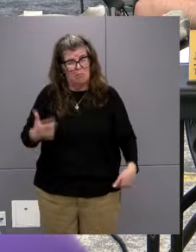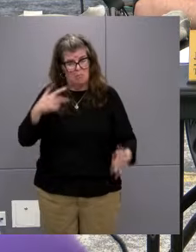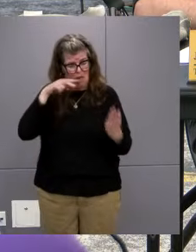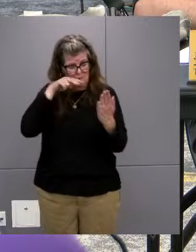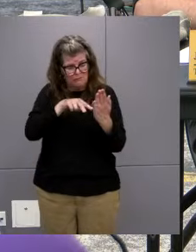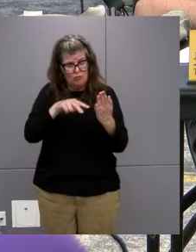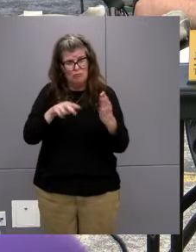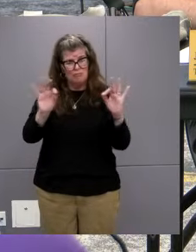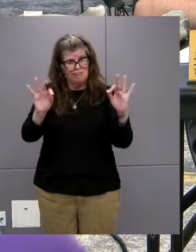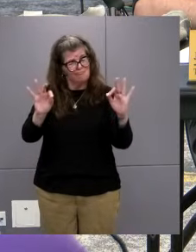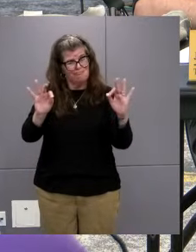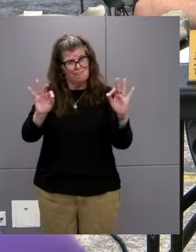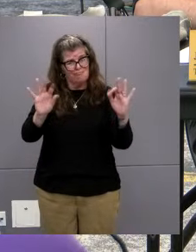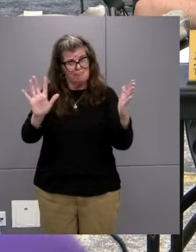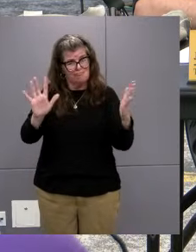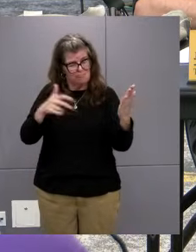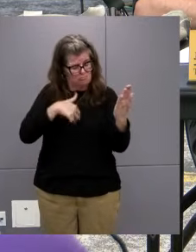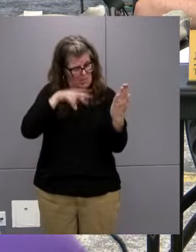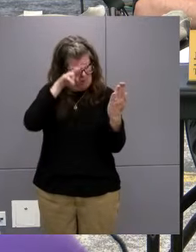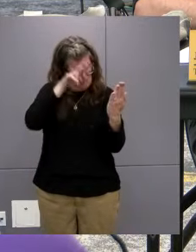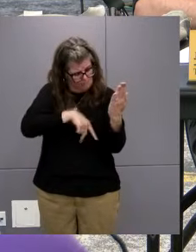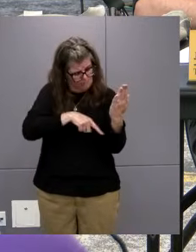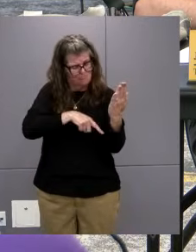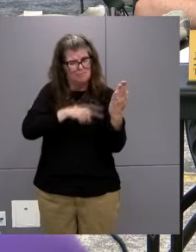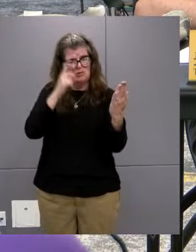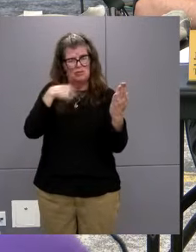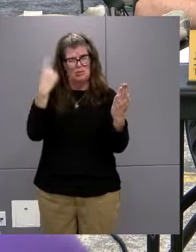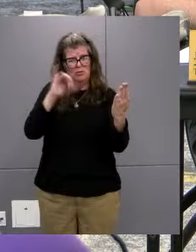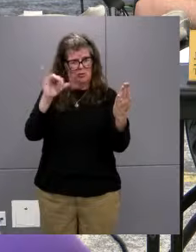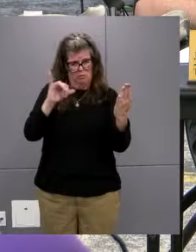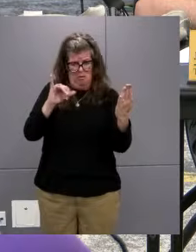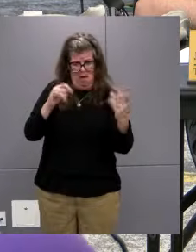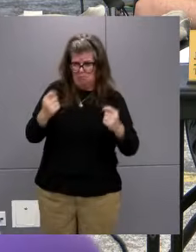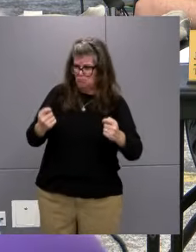when I read this, it looks like all of a sudden the Finance Audit Committee disappears.